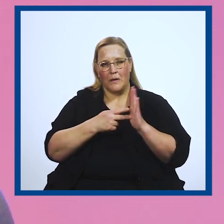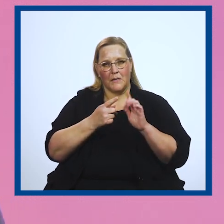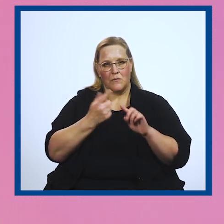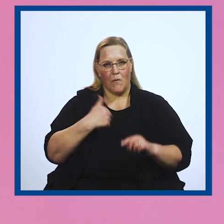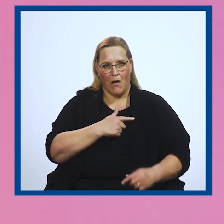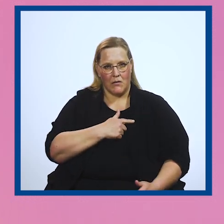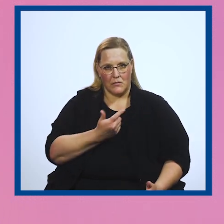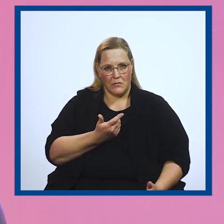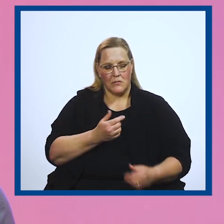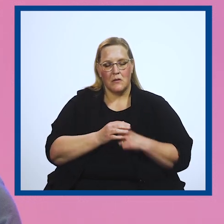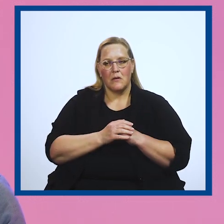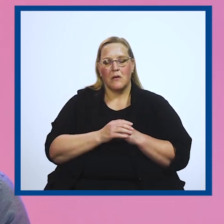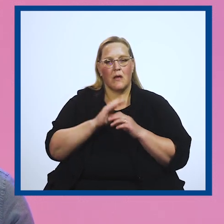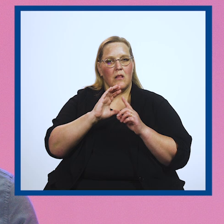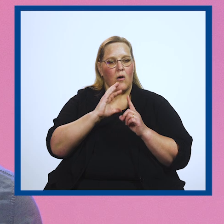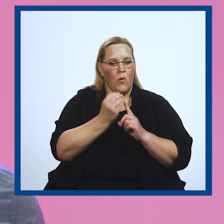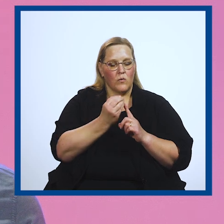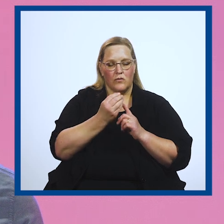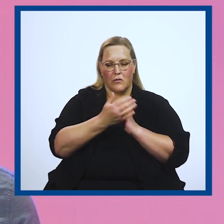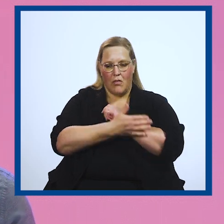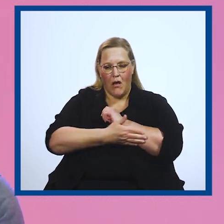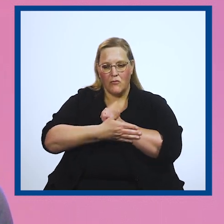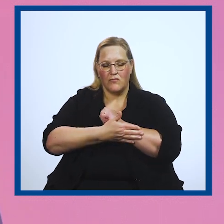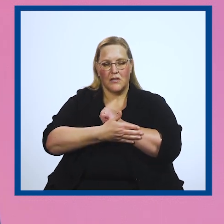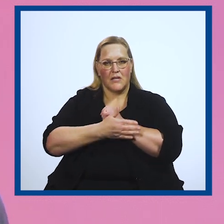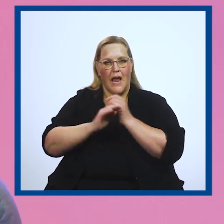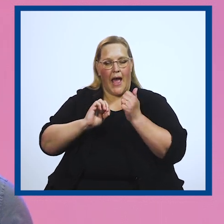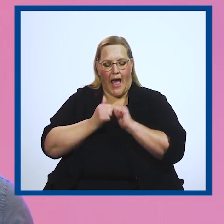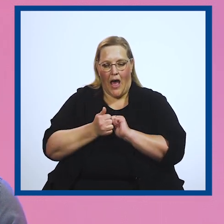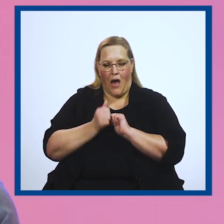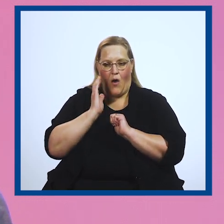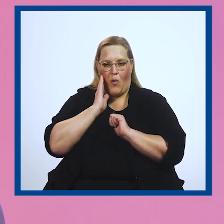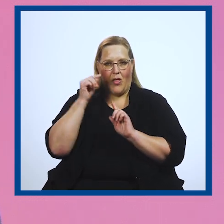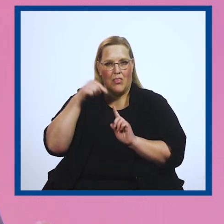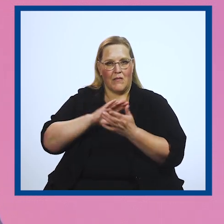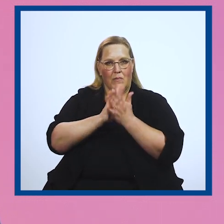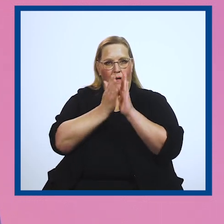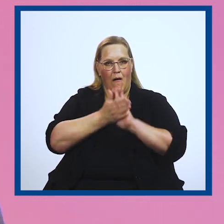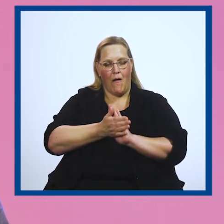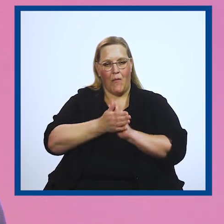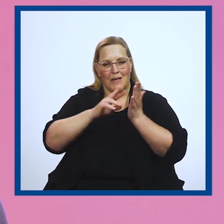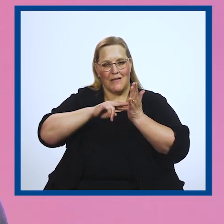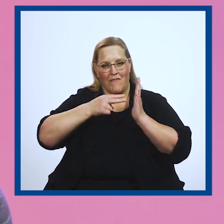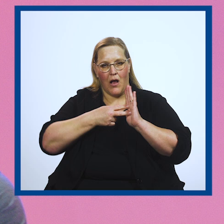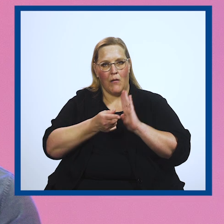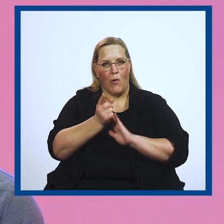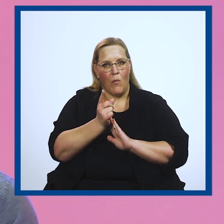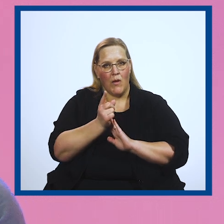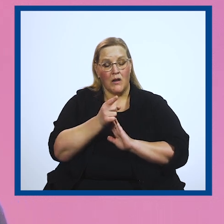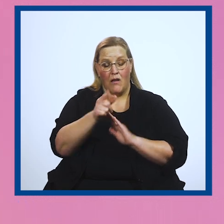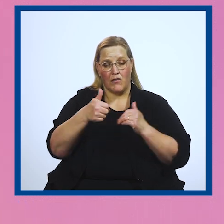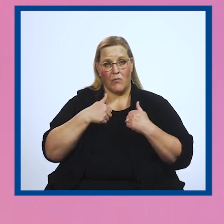us as a culture, as a country. How will this become a defining moment for us? Have you